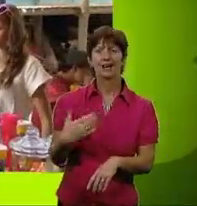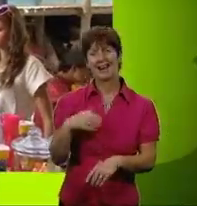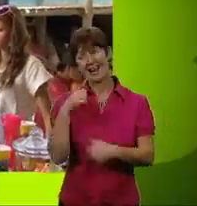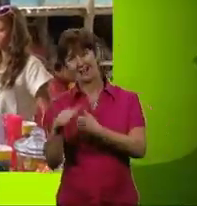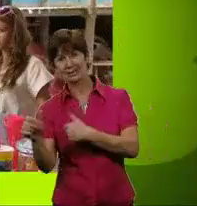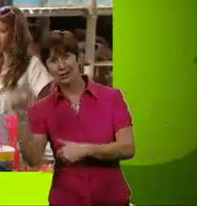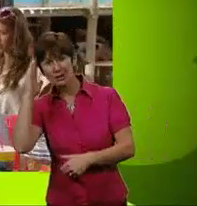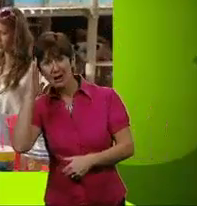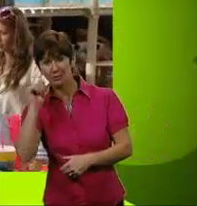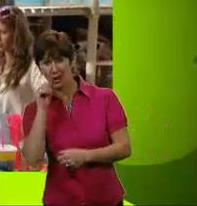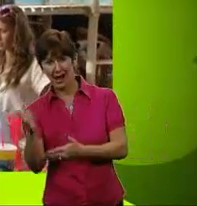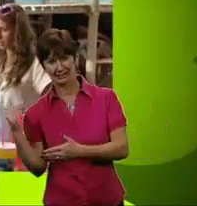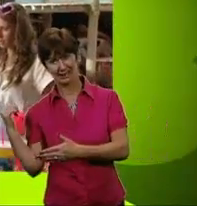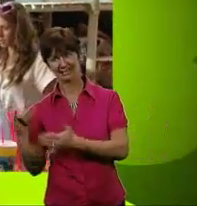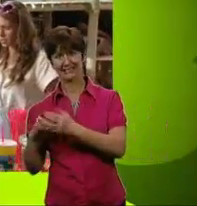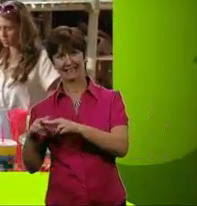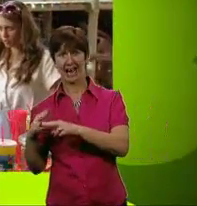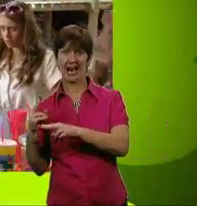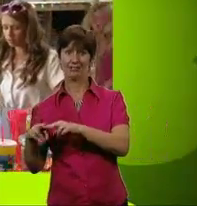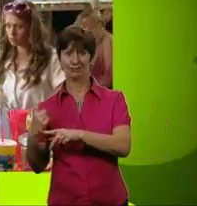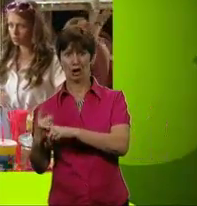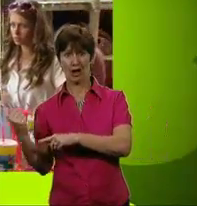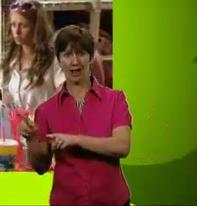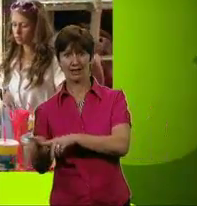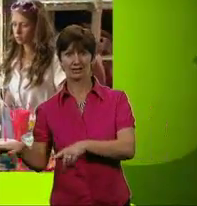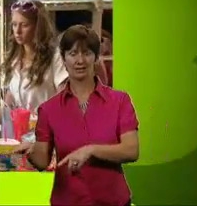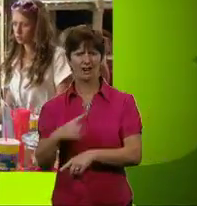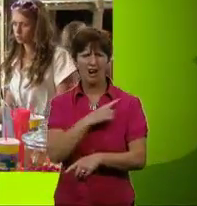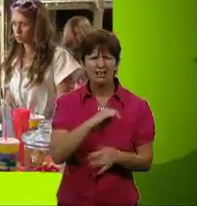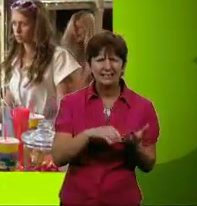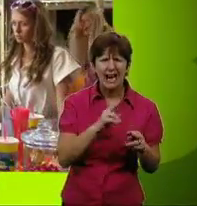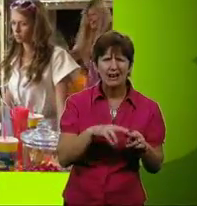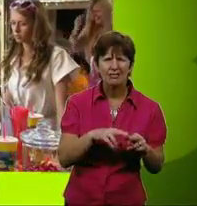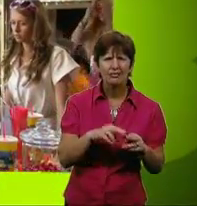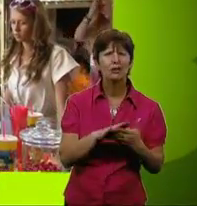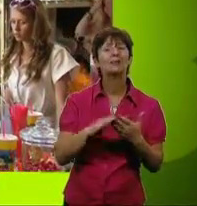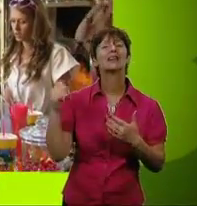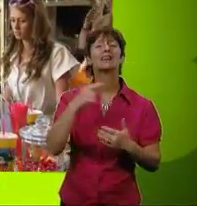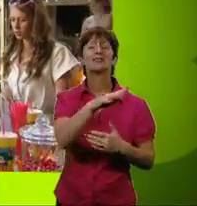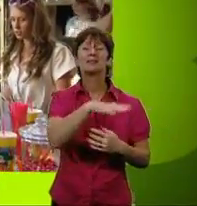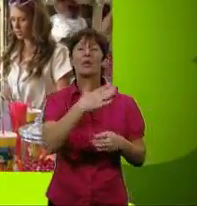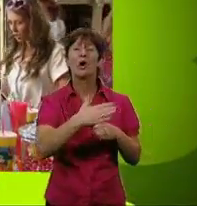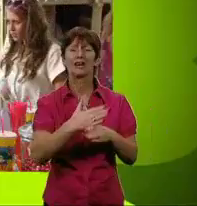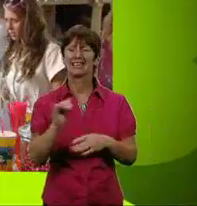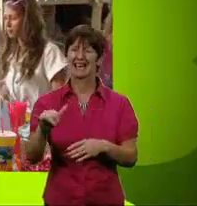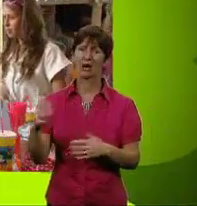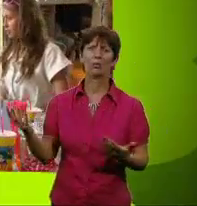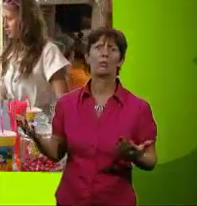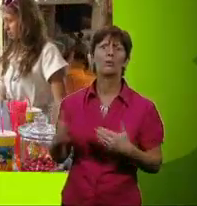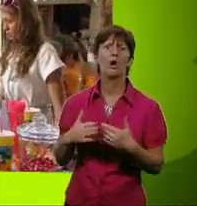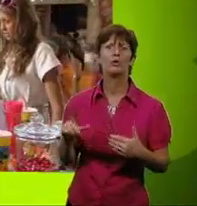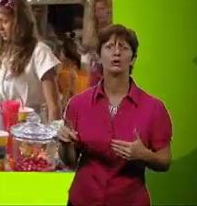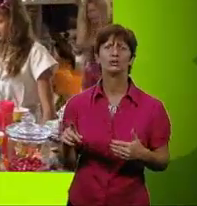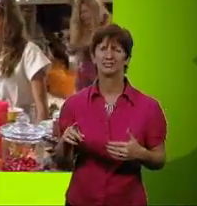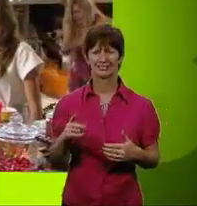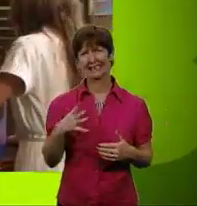that. Her staff? You mean at the place that she works? Yeah. Where else? I suppose you'd need a lot of staff